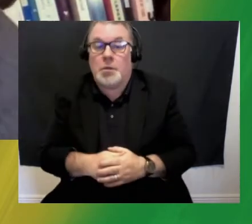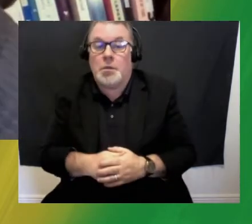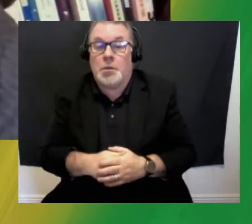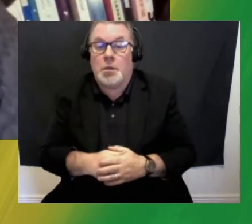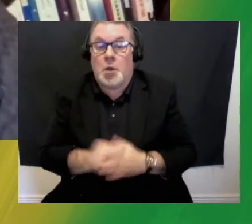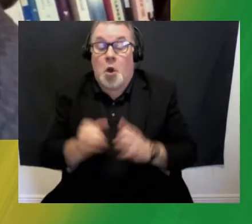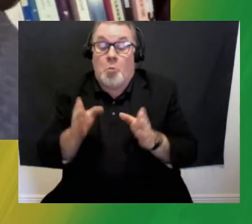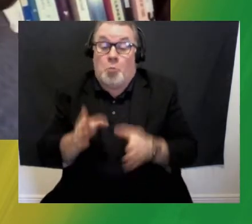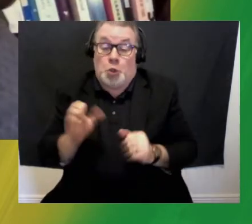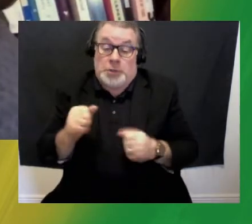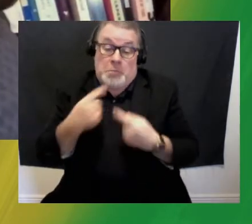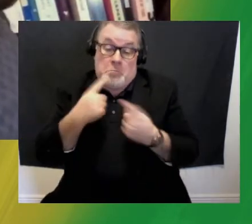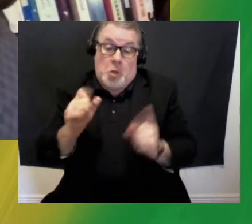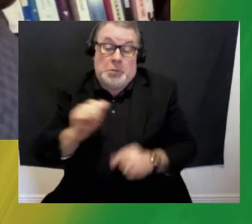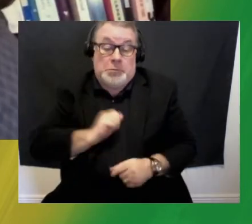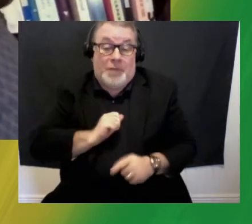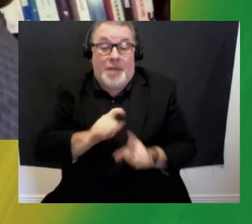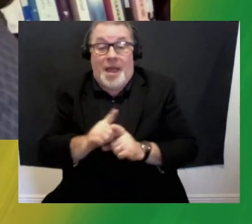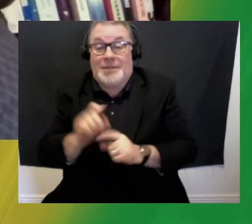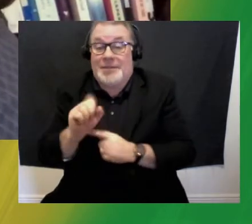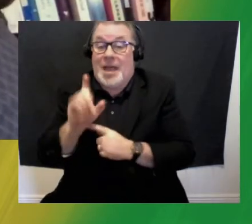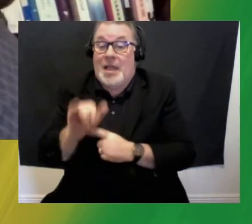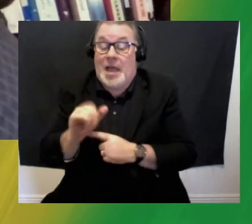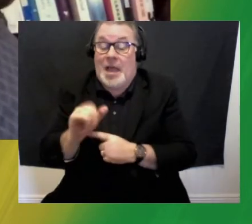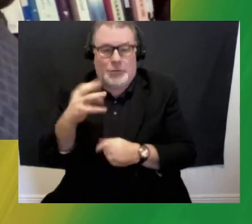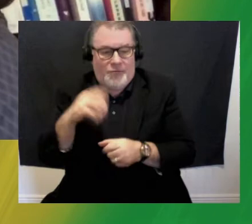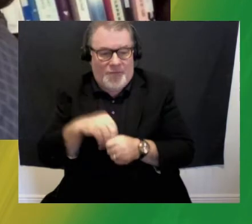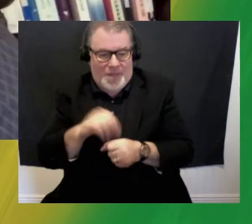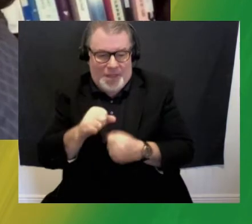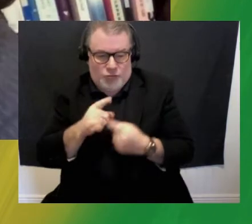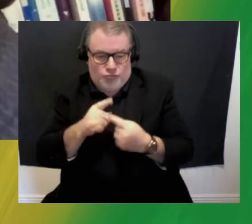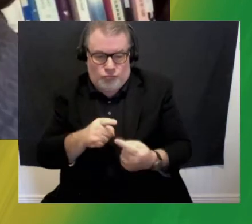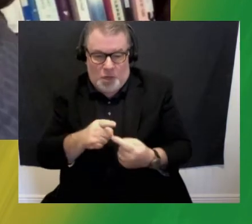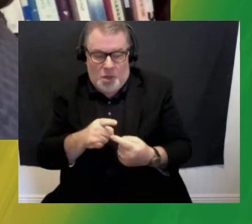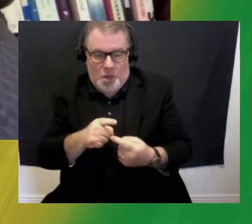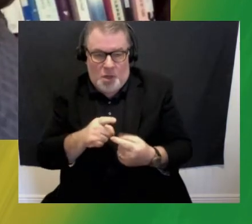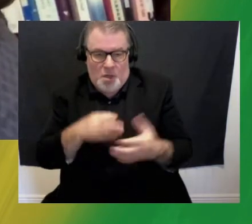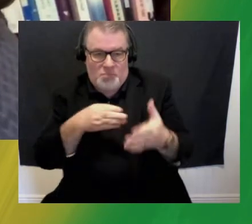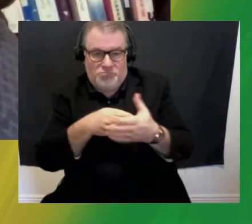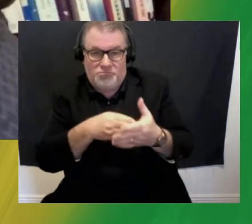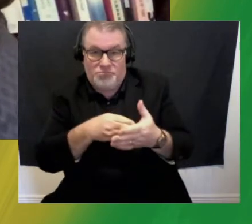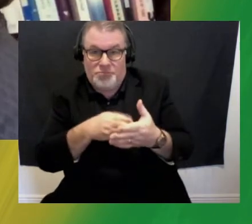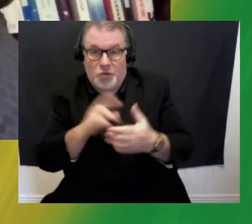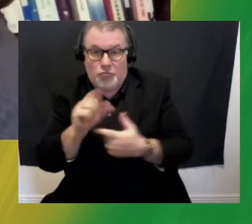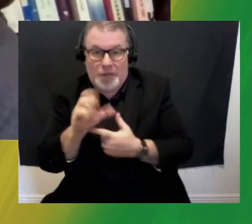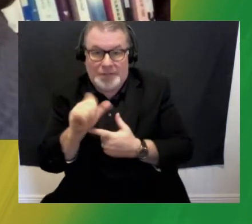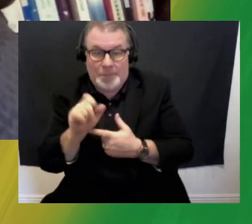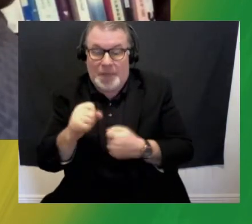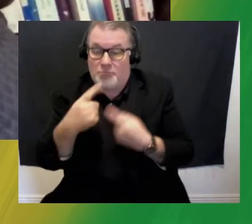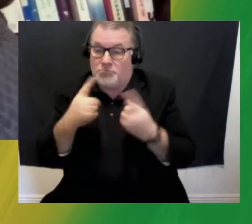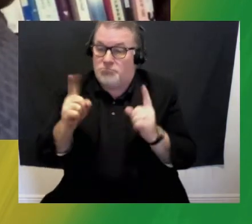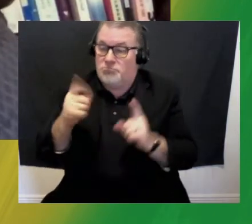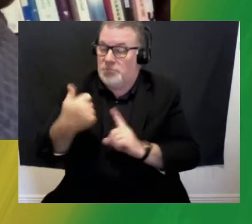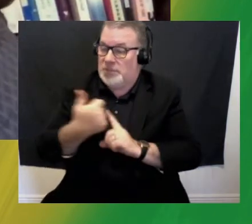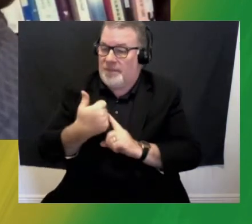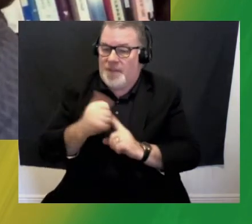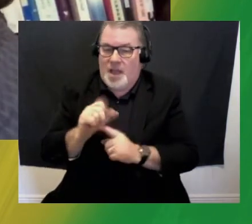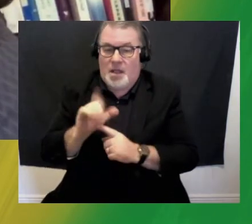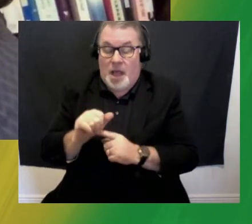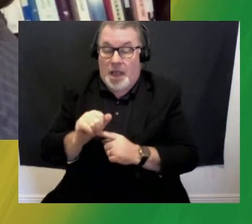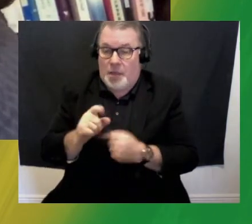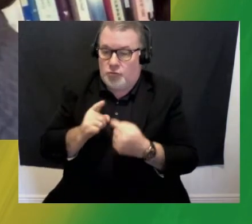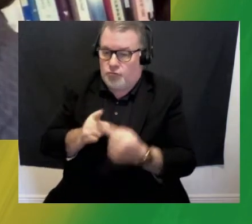proclaim themselves an ally, let's say, in the struggle against racism. You can proclaim yourself an ally in the struggle